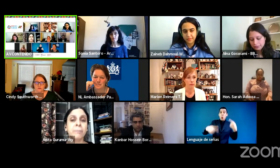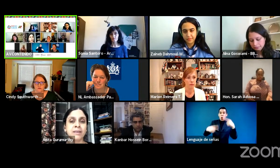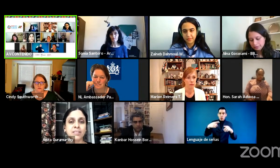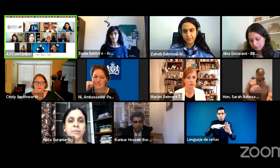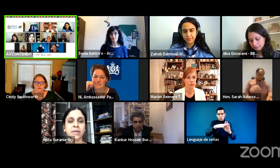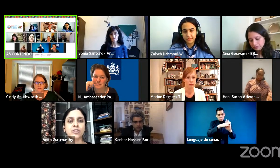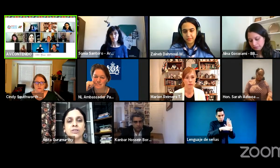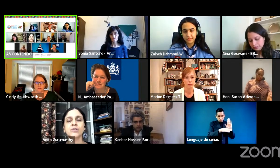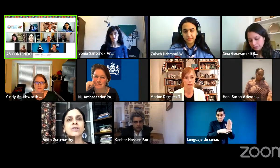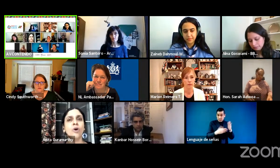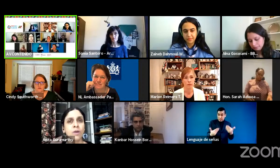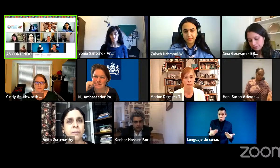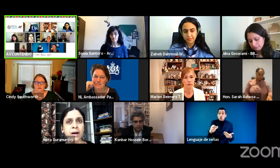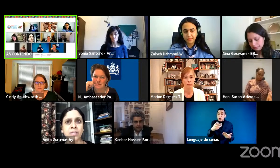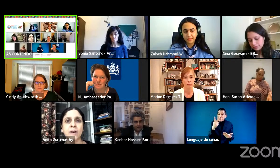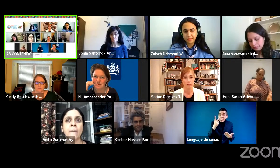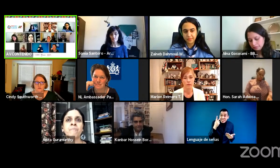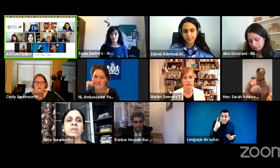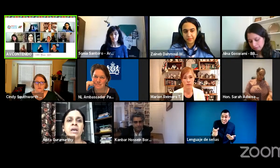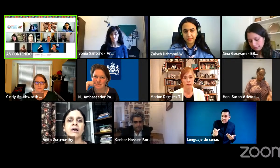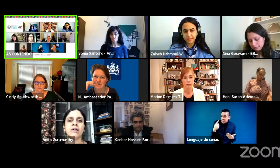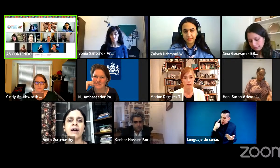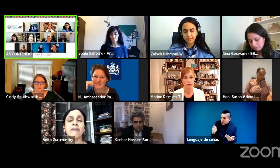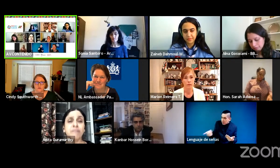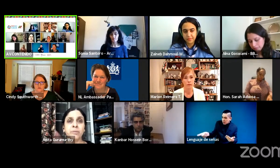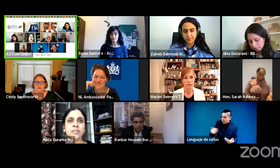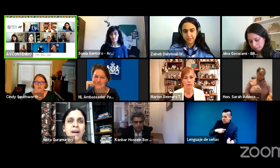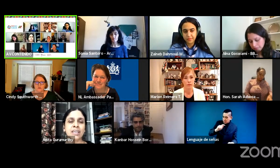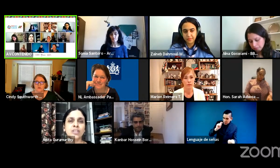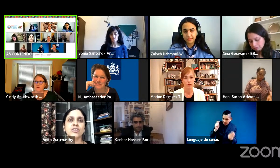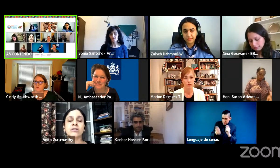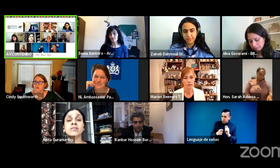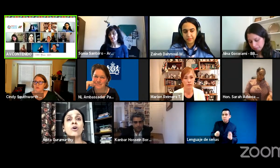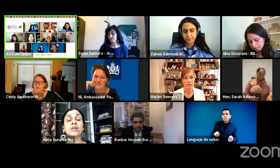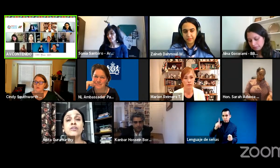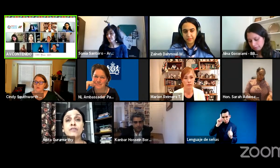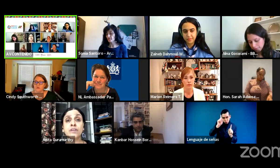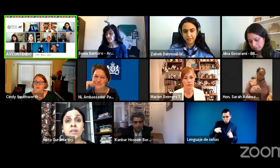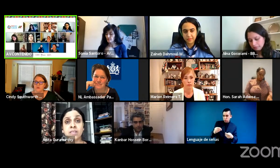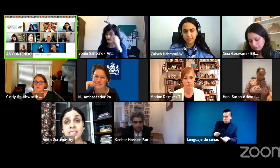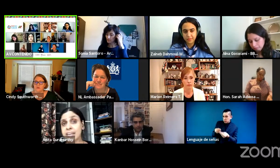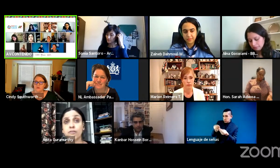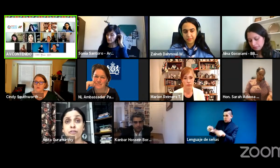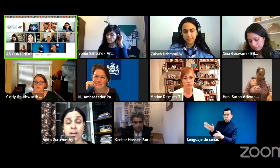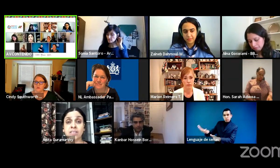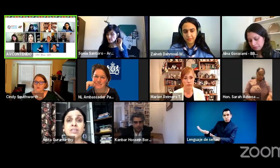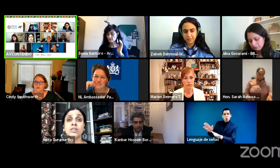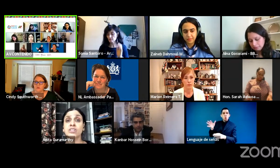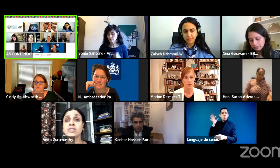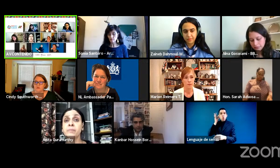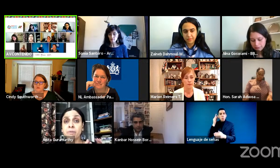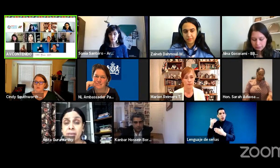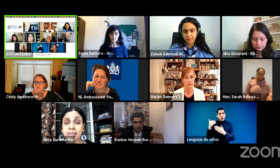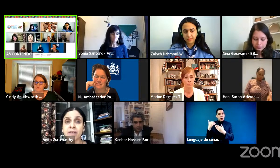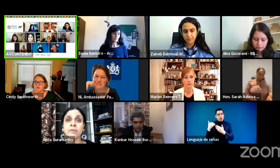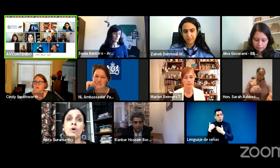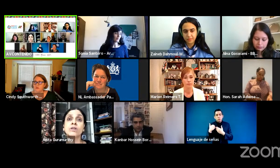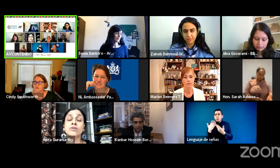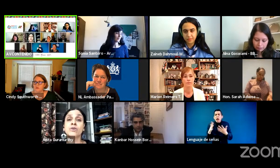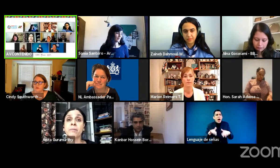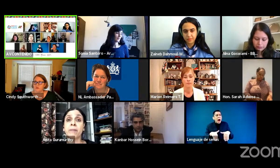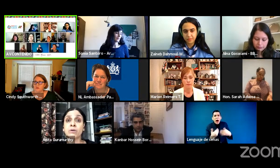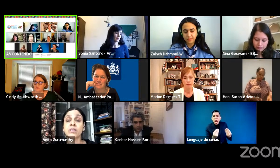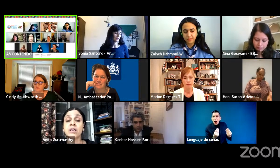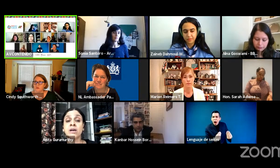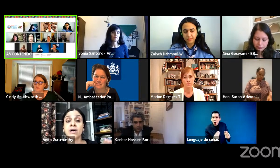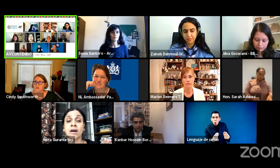of public participation. So it's all about affirmative actions on a different set of fronts, not just about media, but